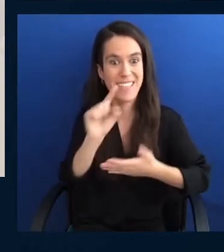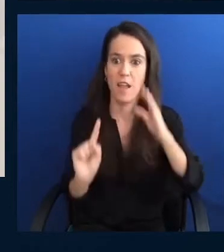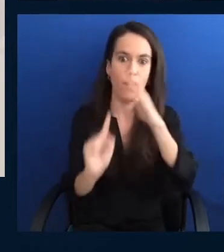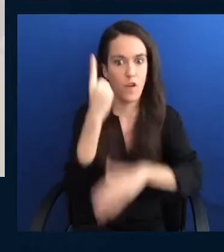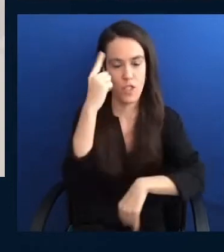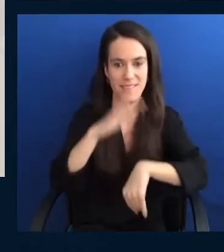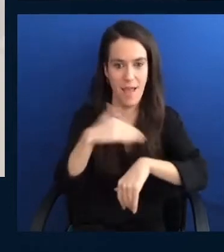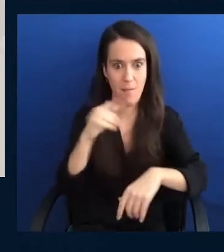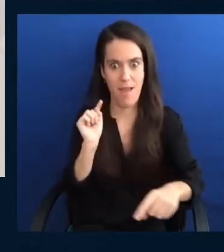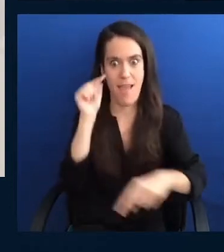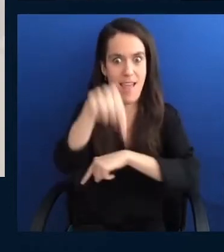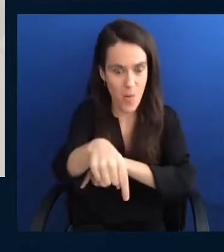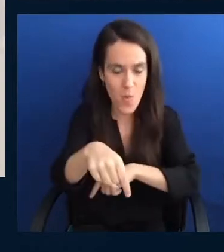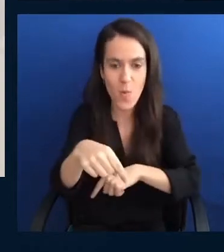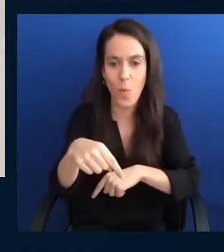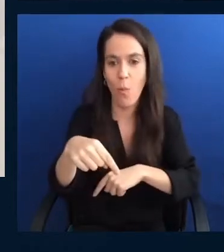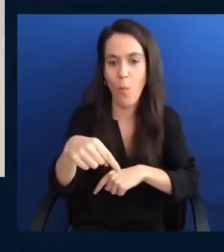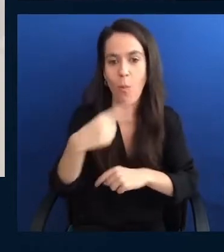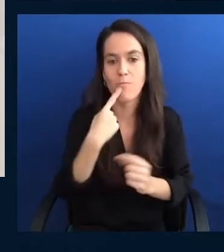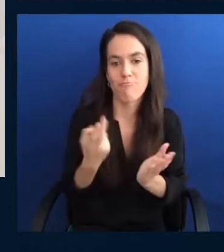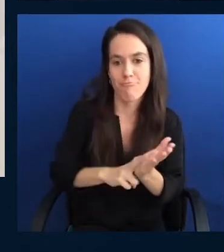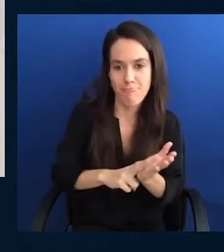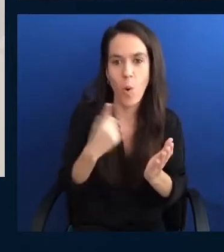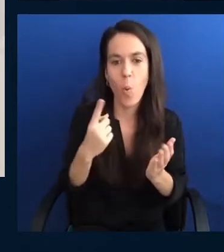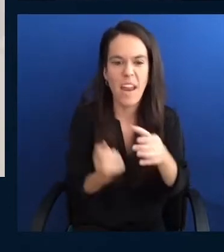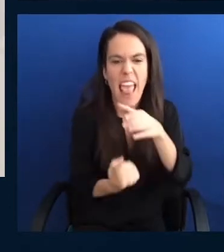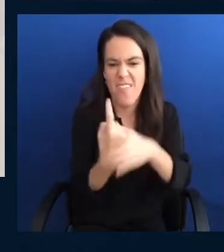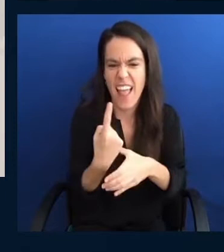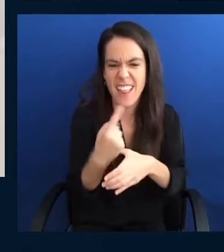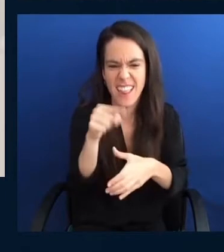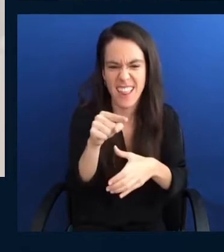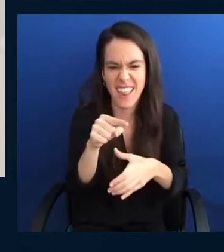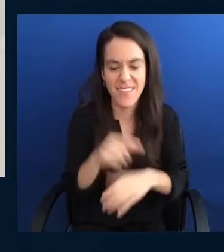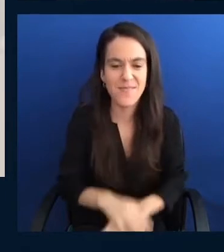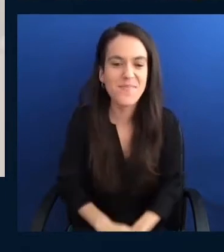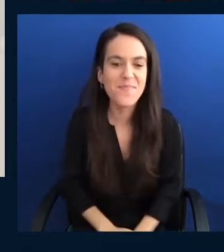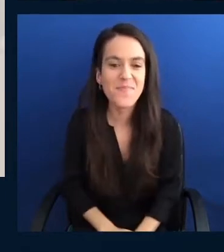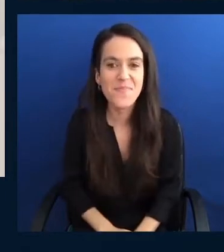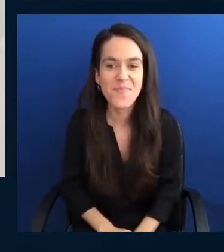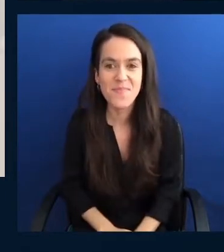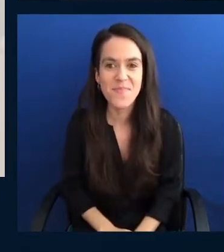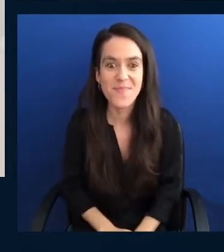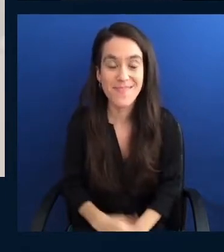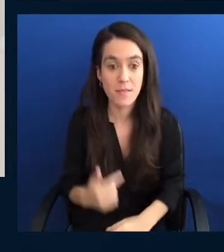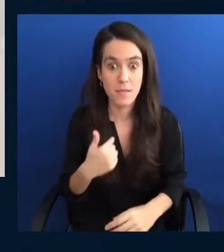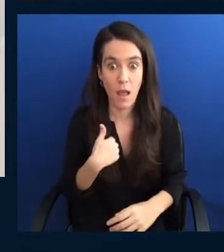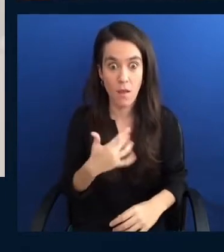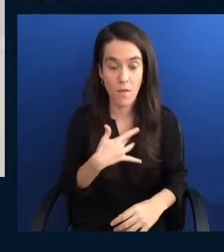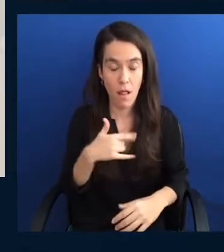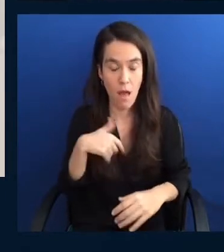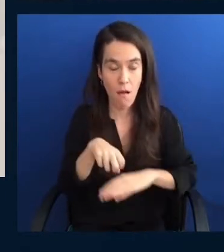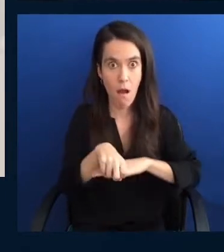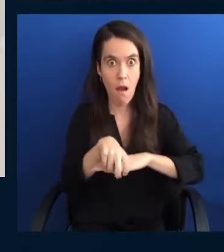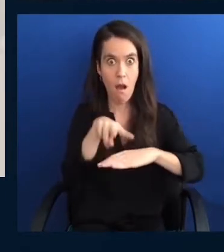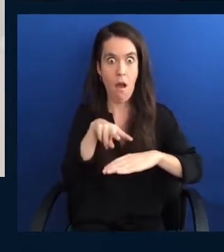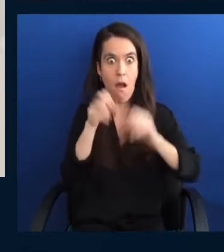just hired at Skybrud, one of the gold partners at the time, and you know, I just fell in love with the community, all the high